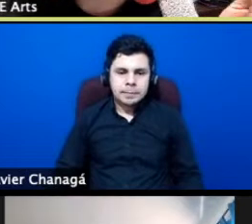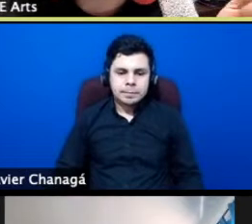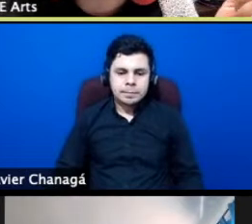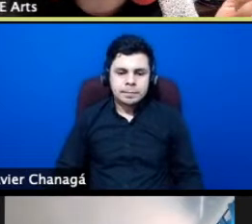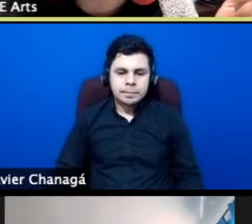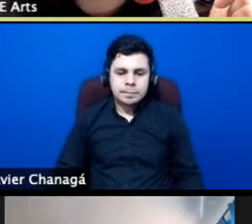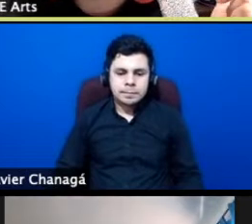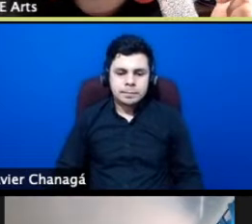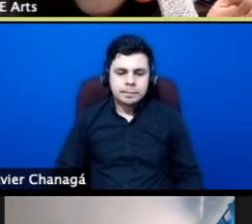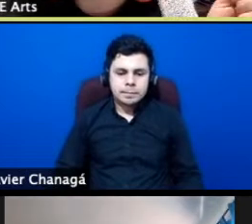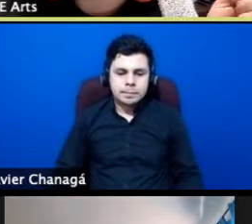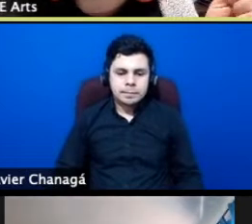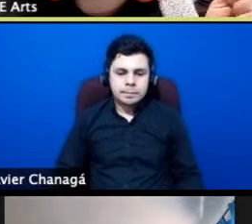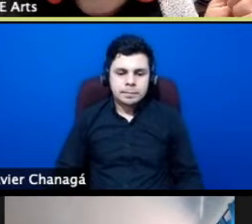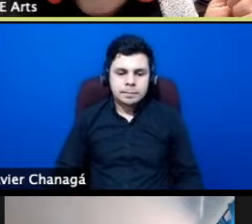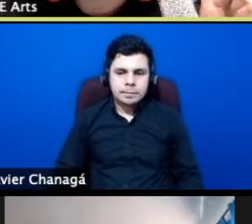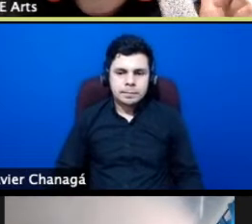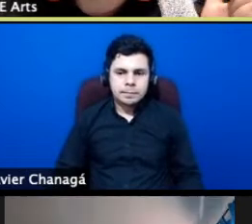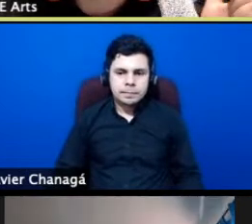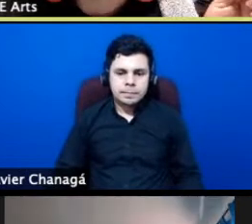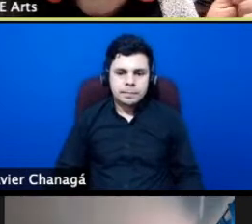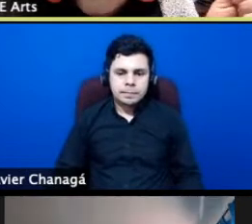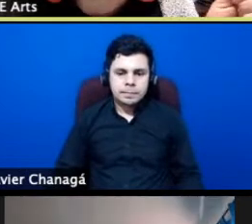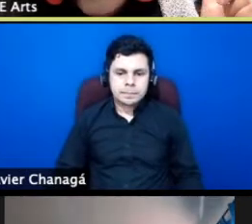us know how peace looks like to you.